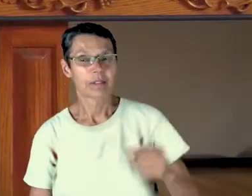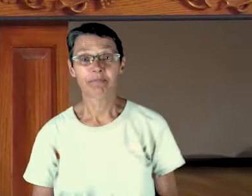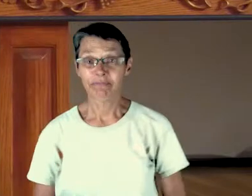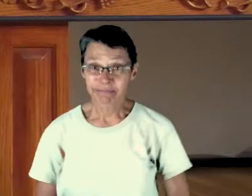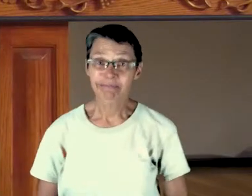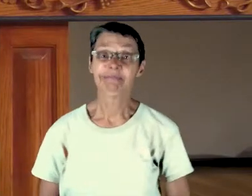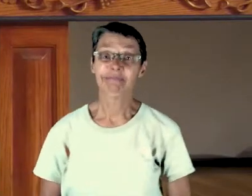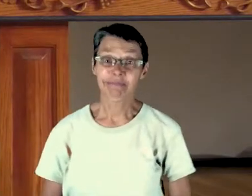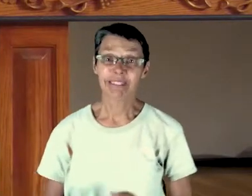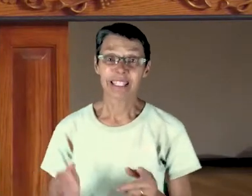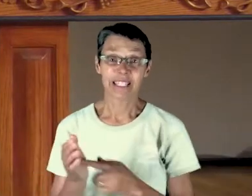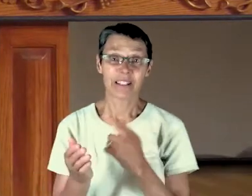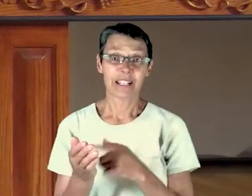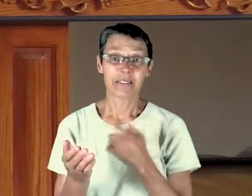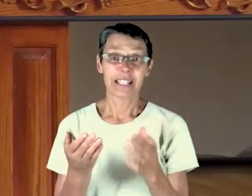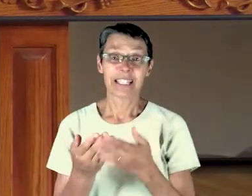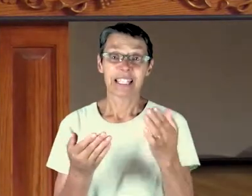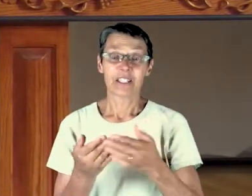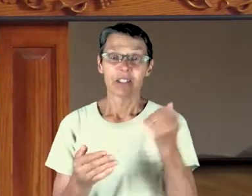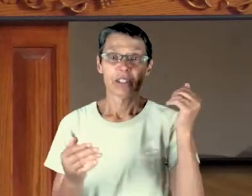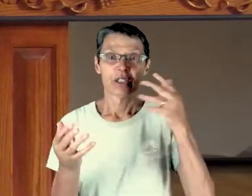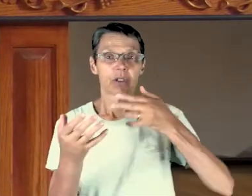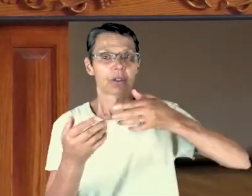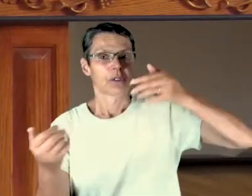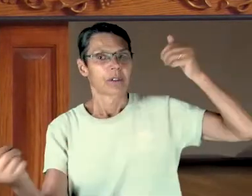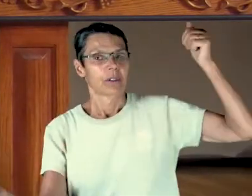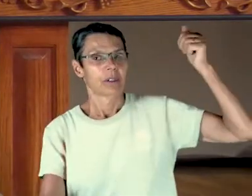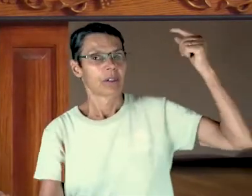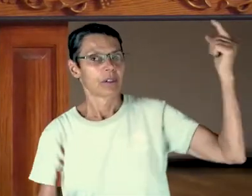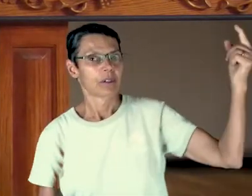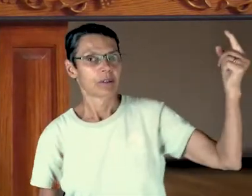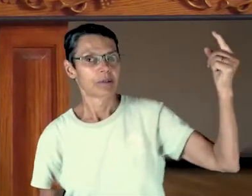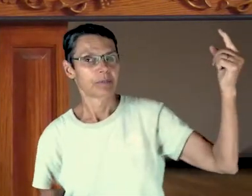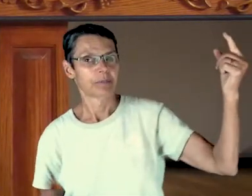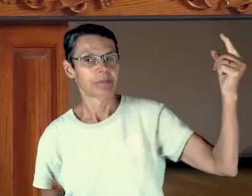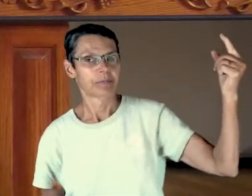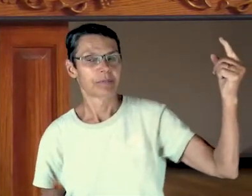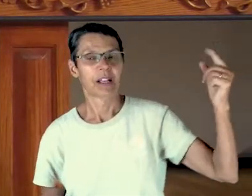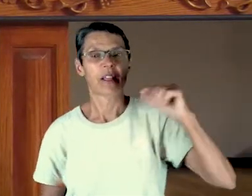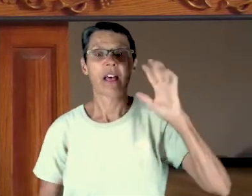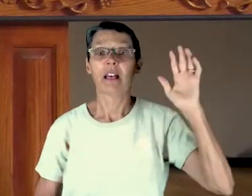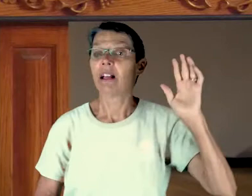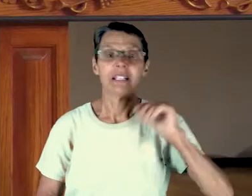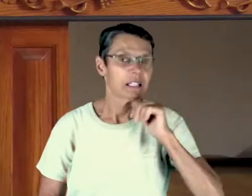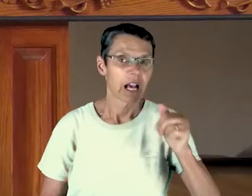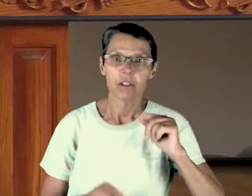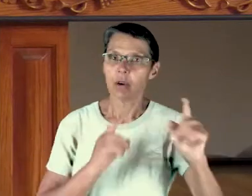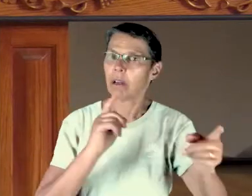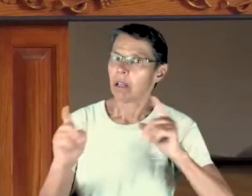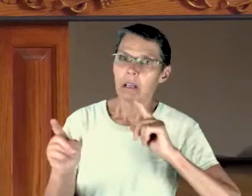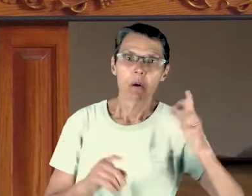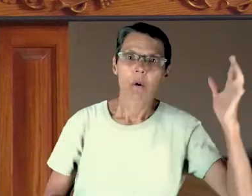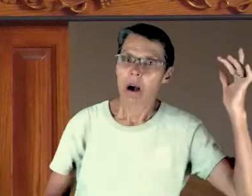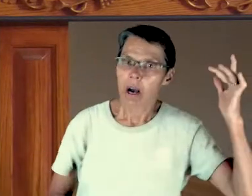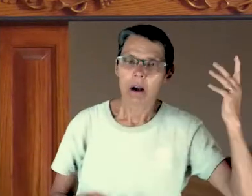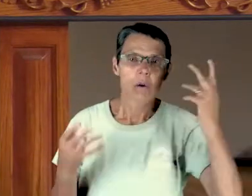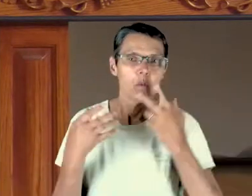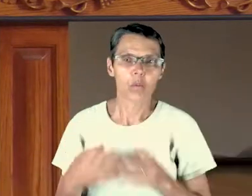easier to isolate than to try to negotiate why you don't want to be a